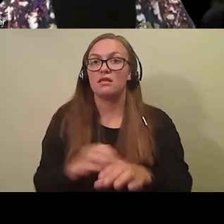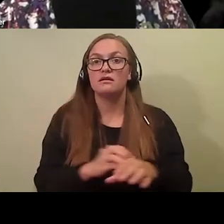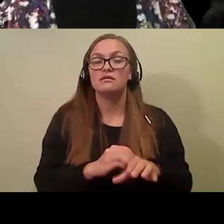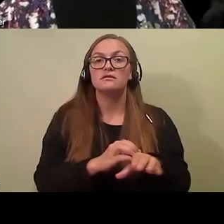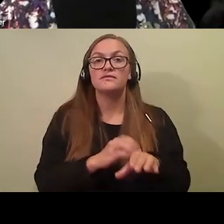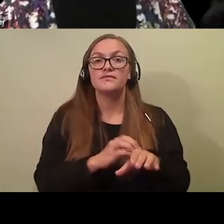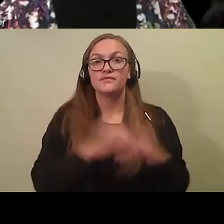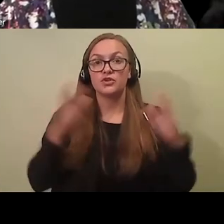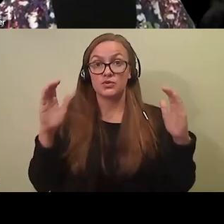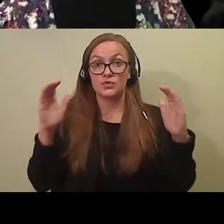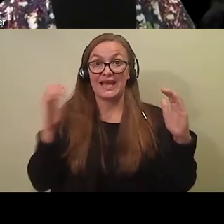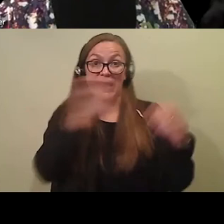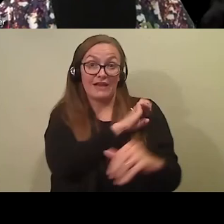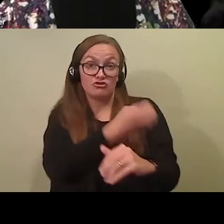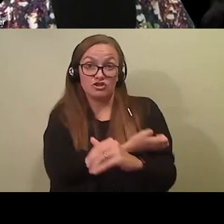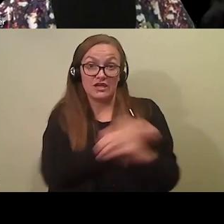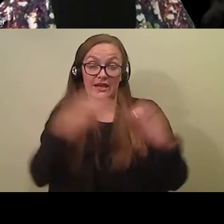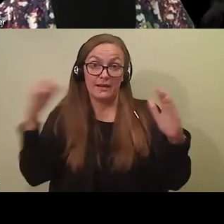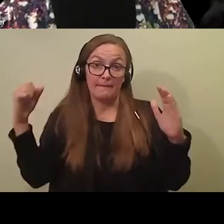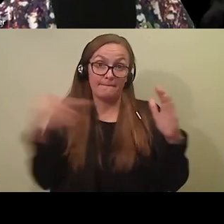energy into this crystal.